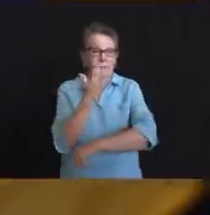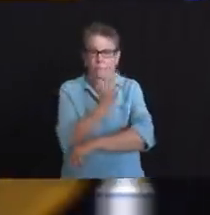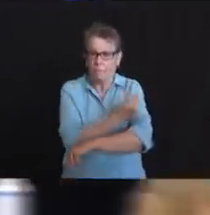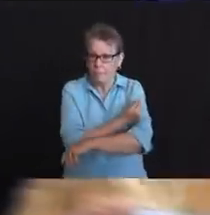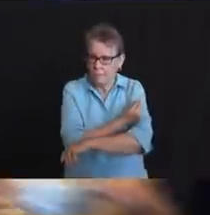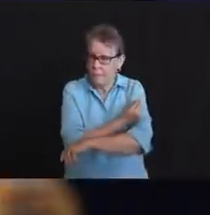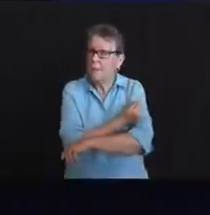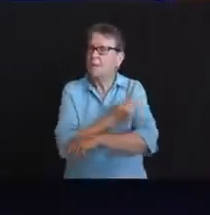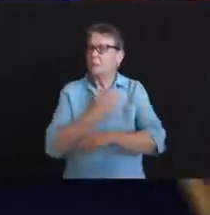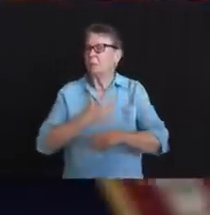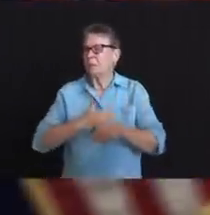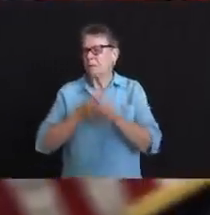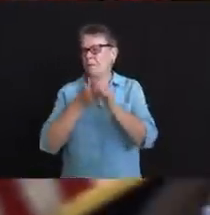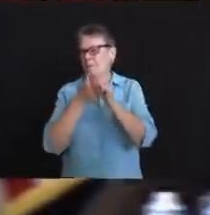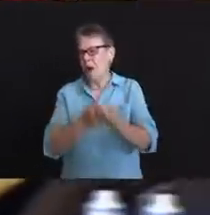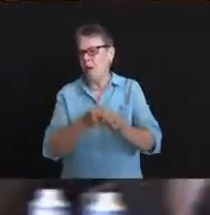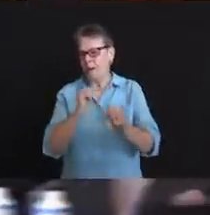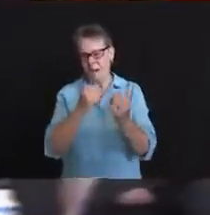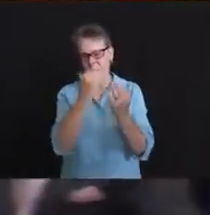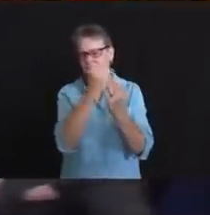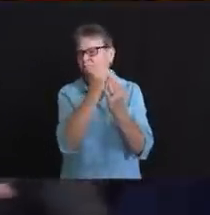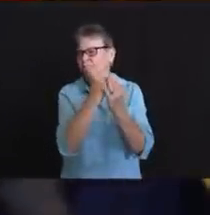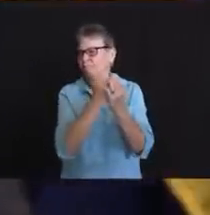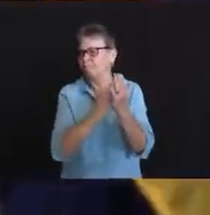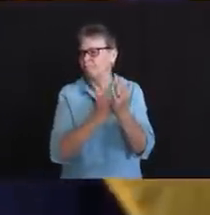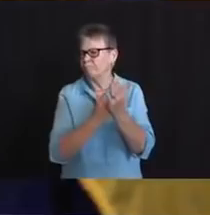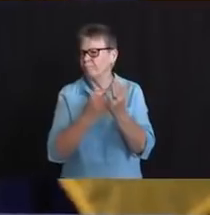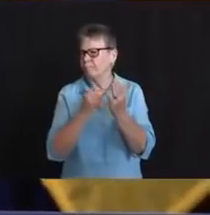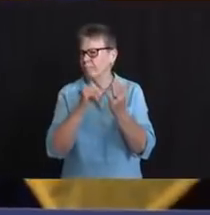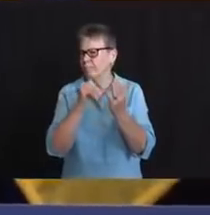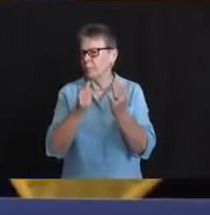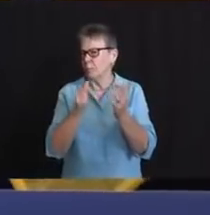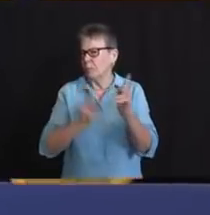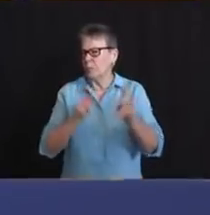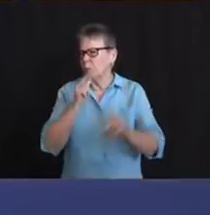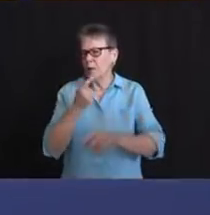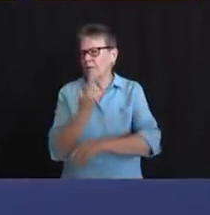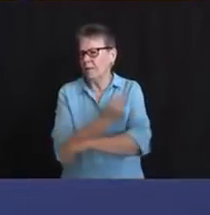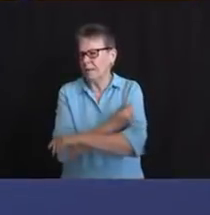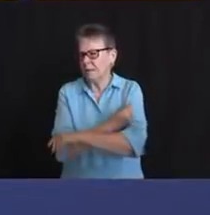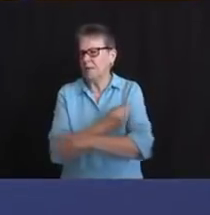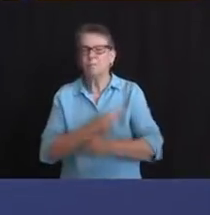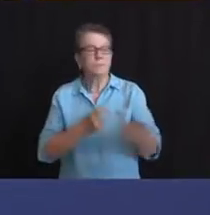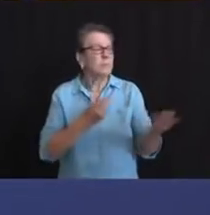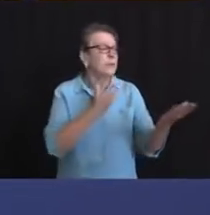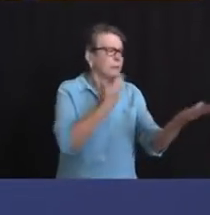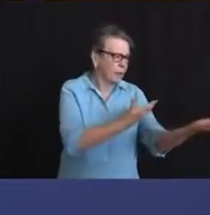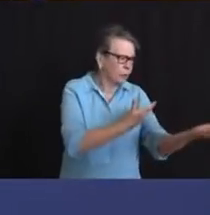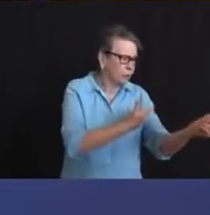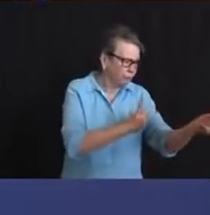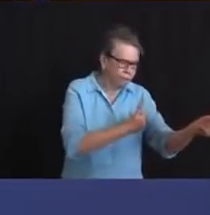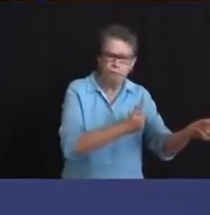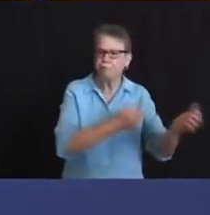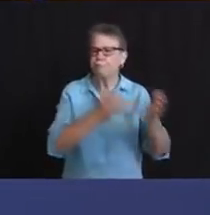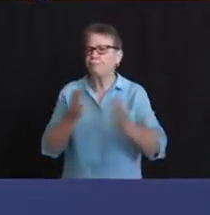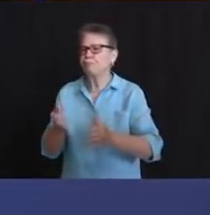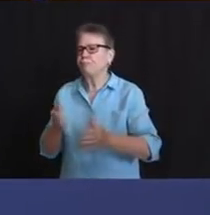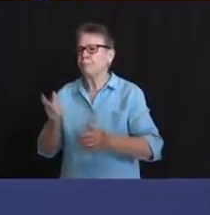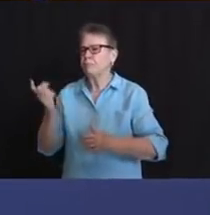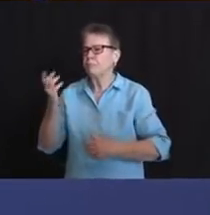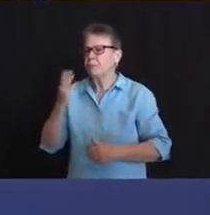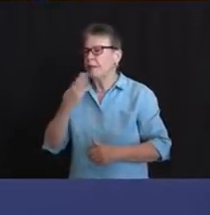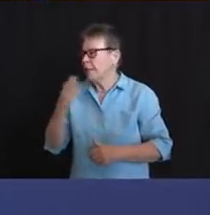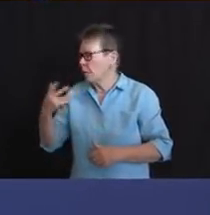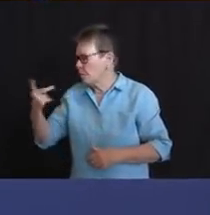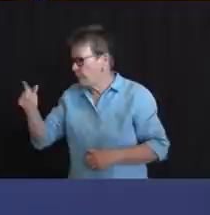Well said. Thank you, Judy. Thank you, Tina. Pat, likewise. Paramel, I know Jared was on with us virtually today.